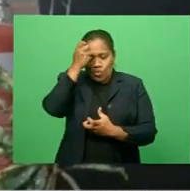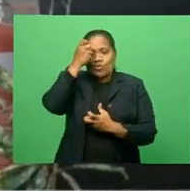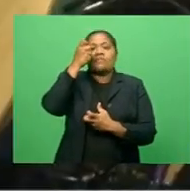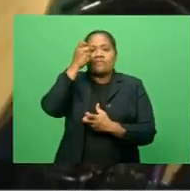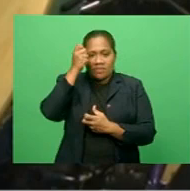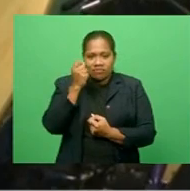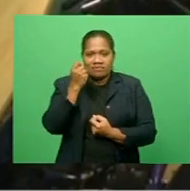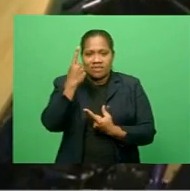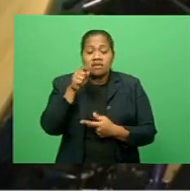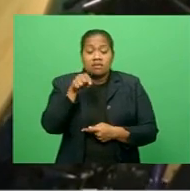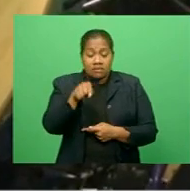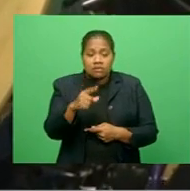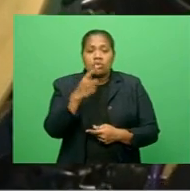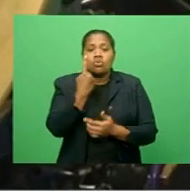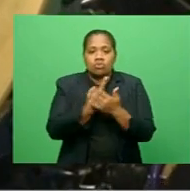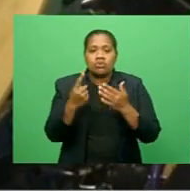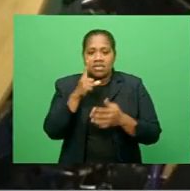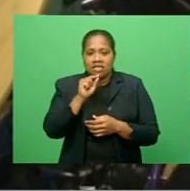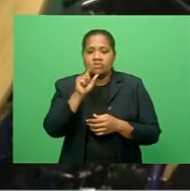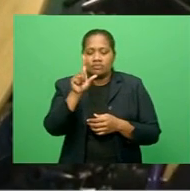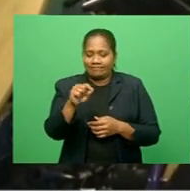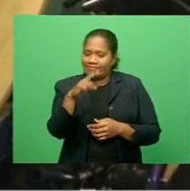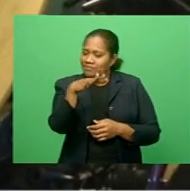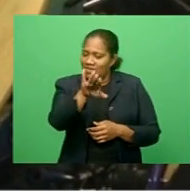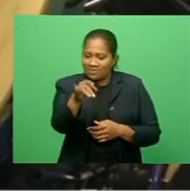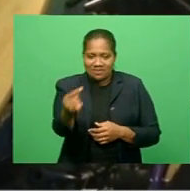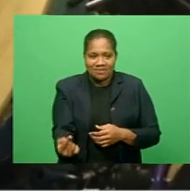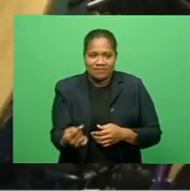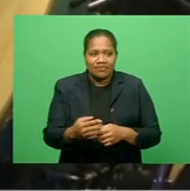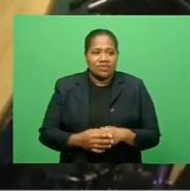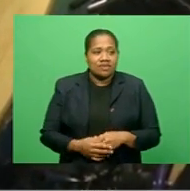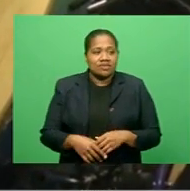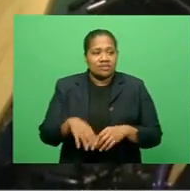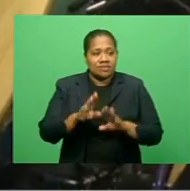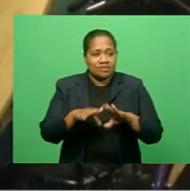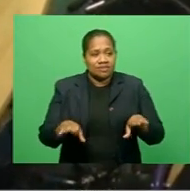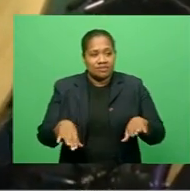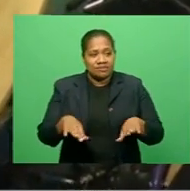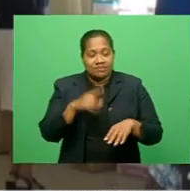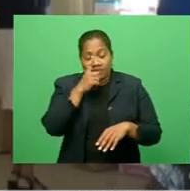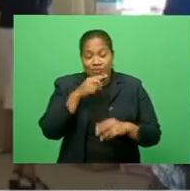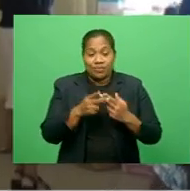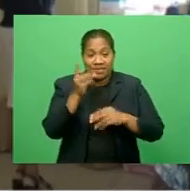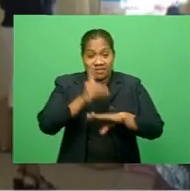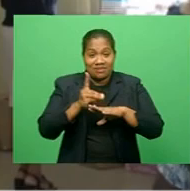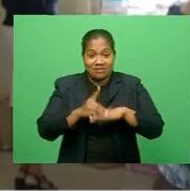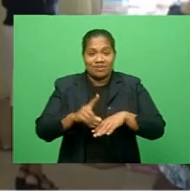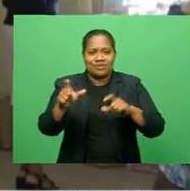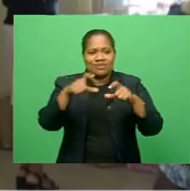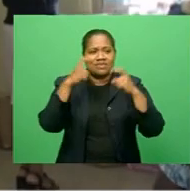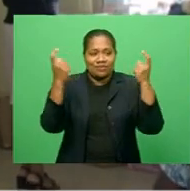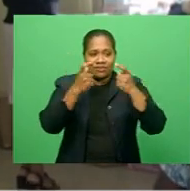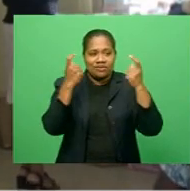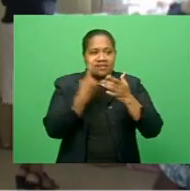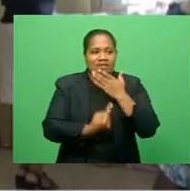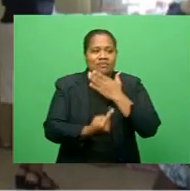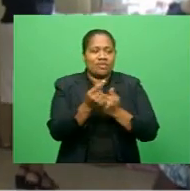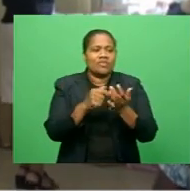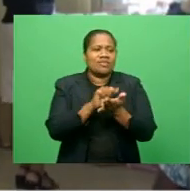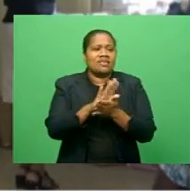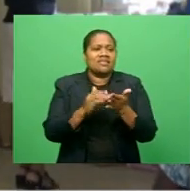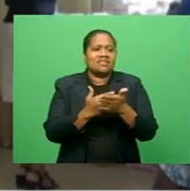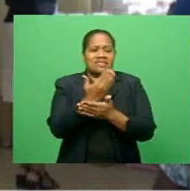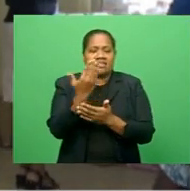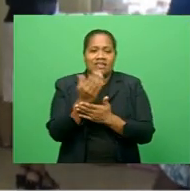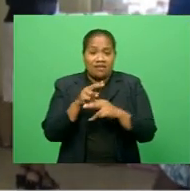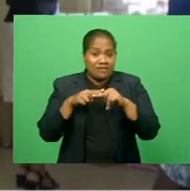by them. International Day of Persons with Disabilities will be celebrated on Thursday, and the minister says Fiji has made great progress